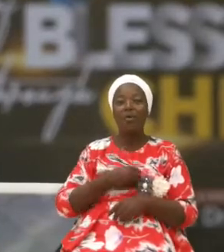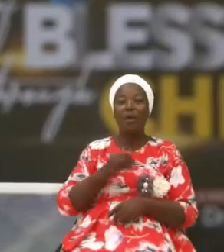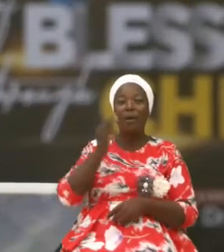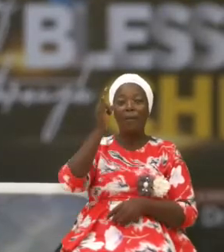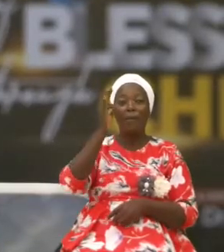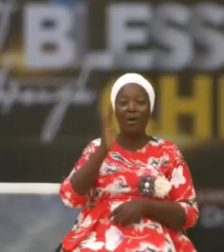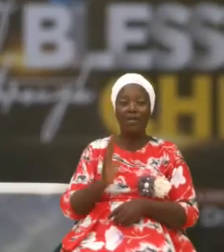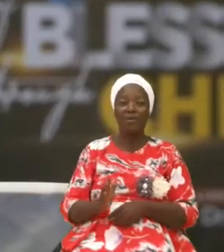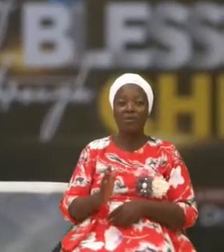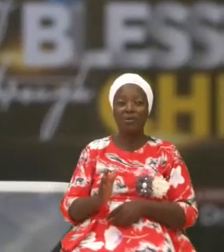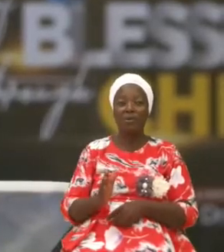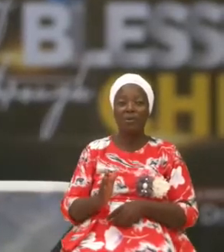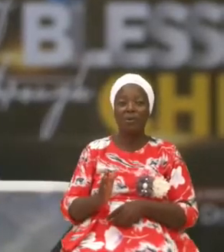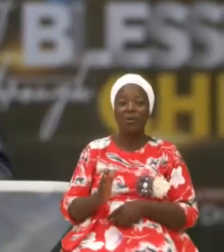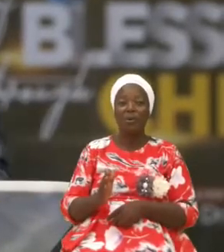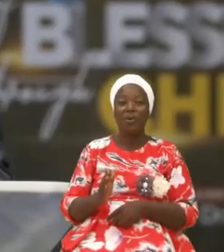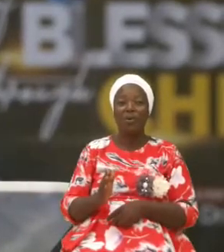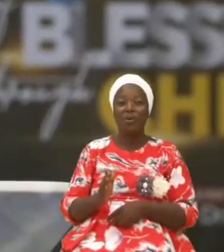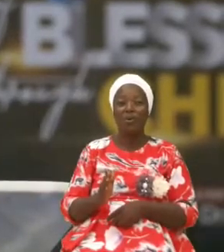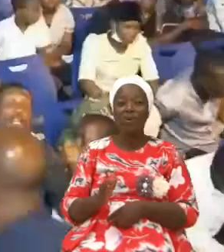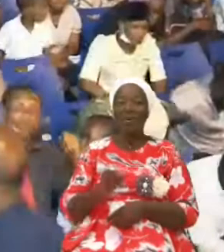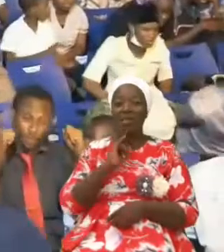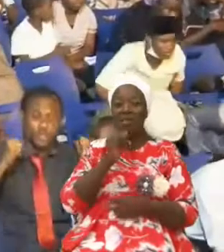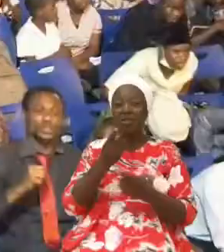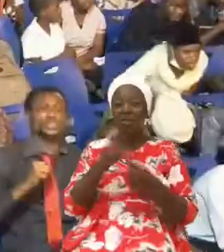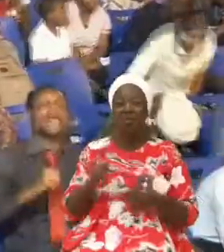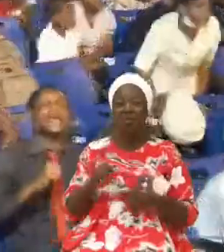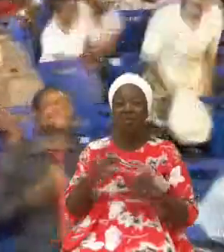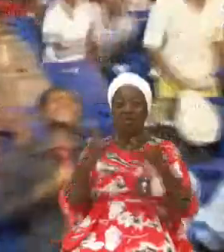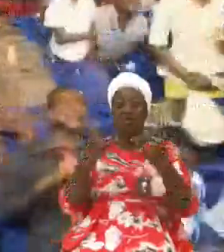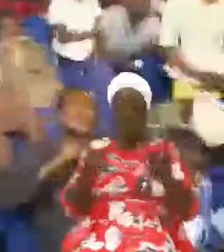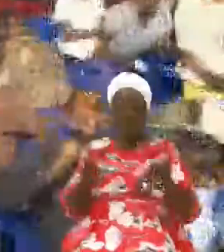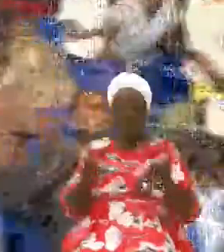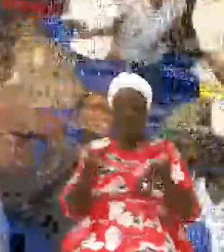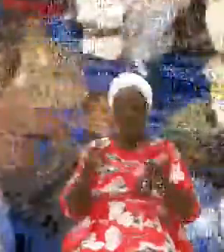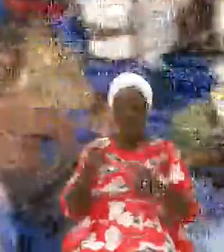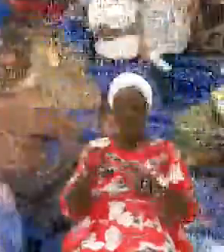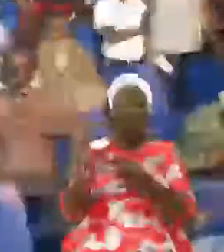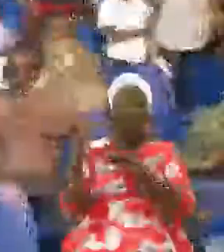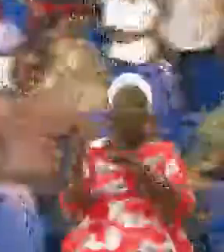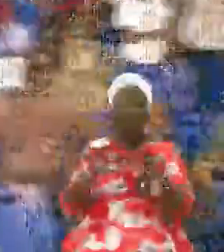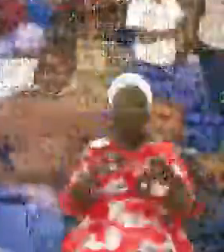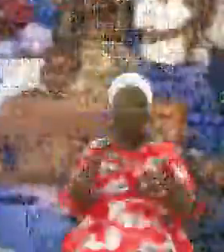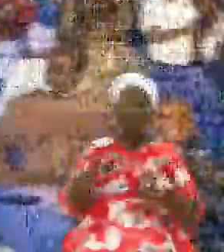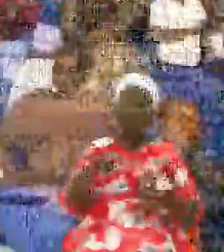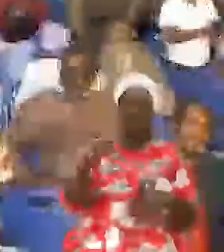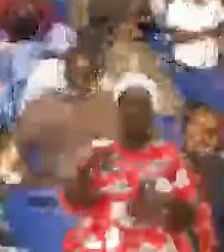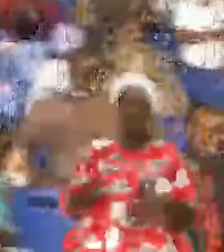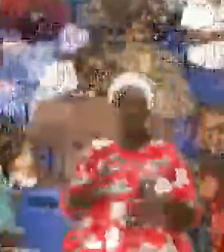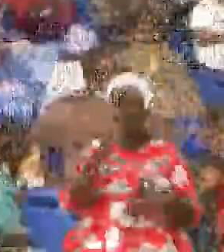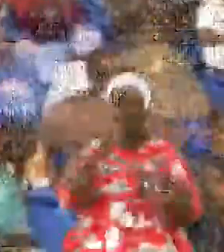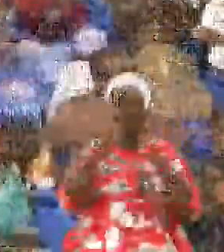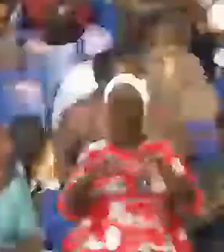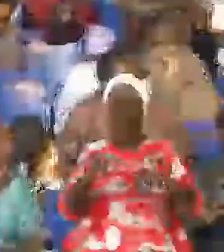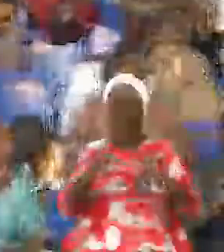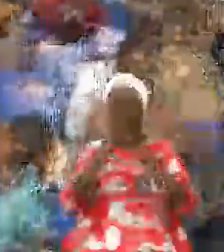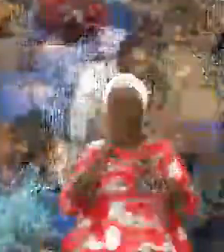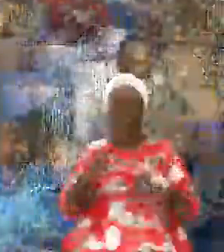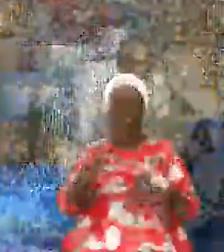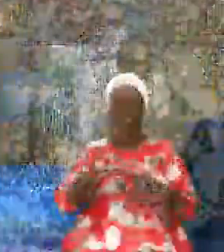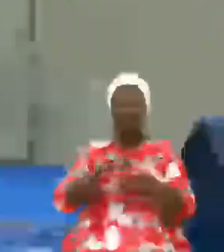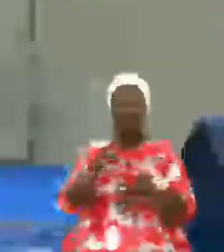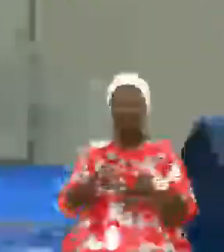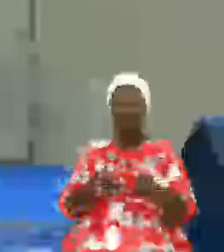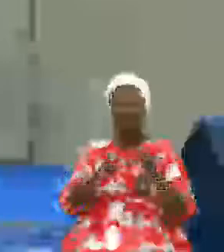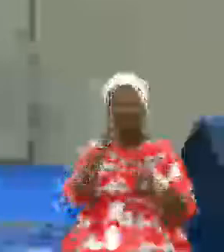others as our pastor, the apostle, the prophet is coming now to bring down